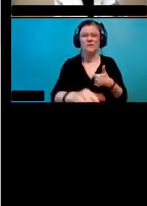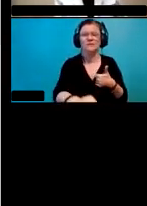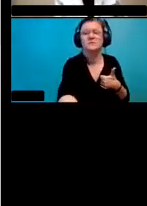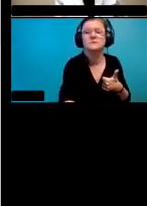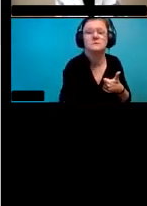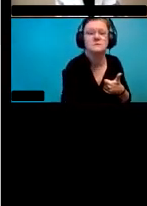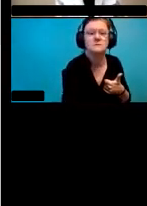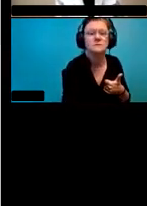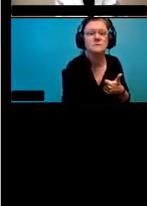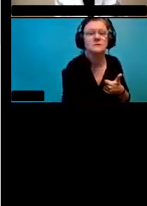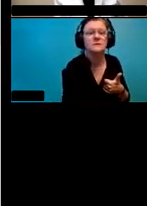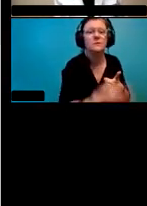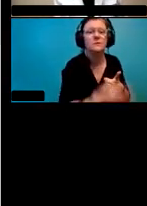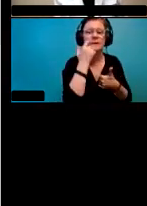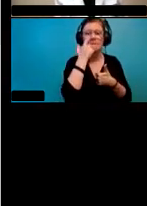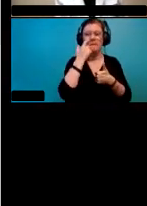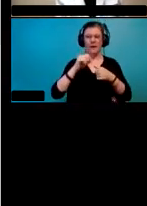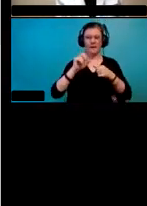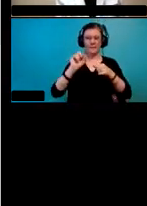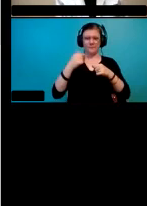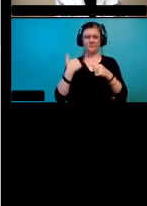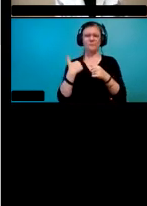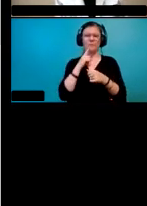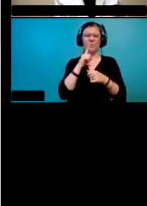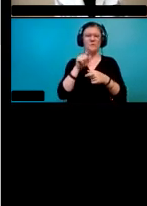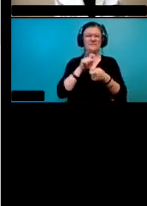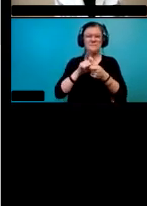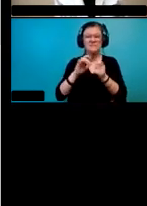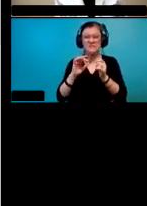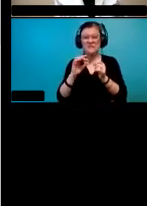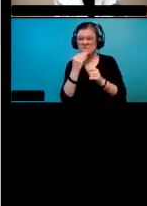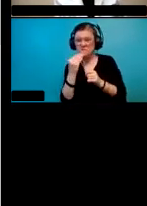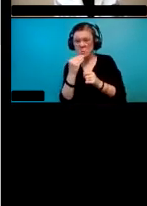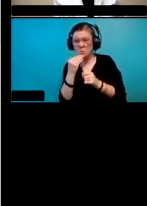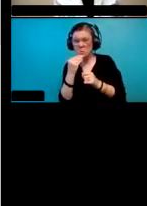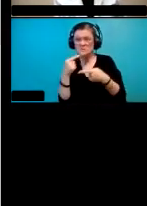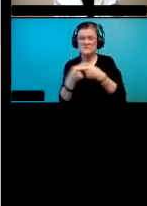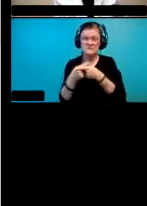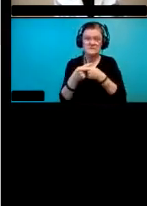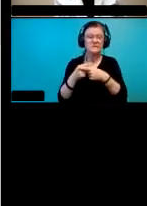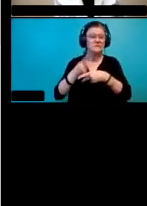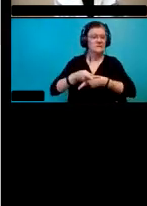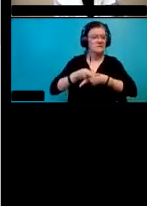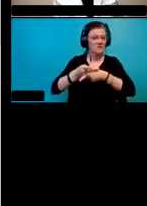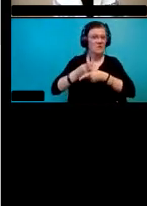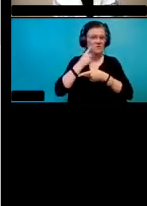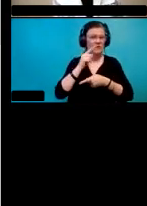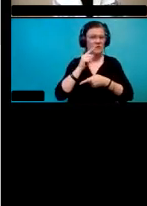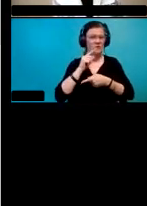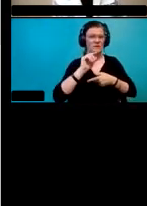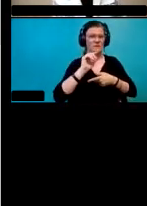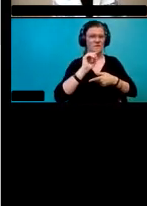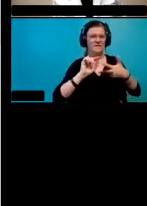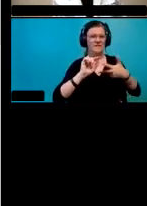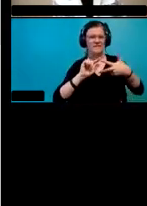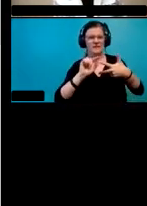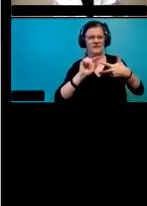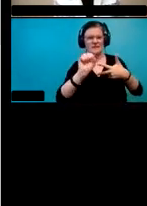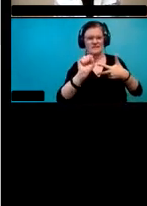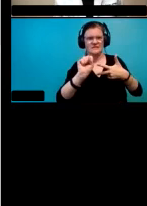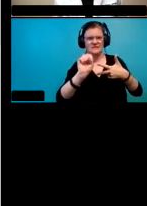the person's on those. Certain foods, we've got to watch for interaction. And